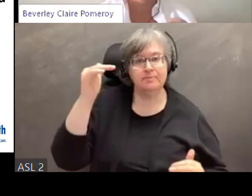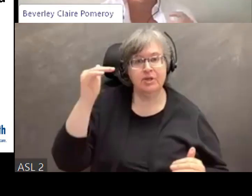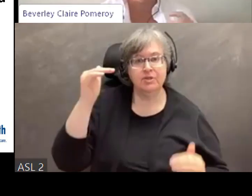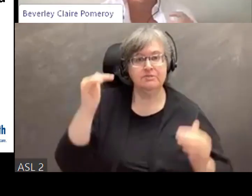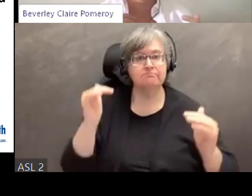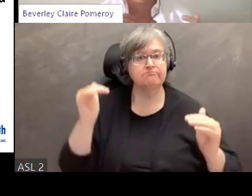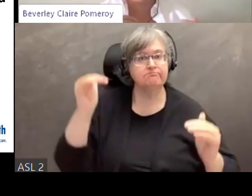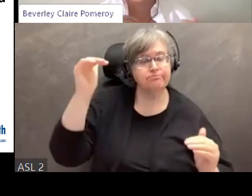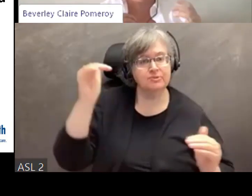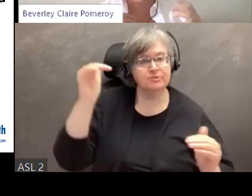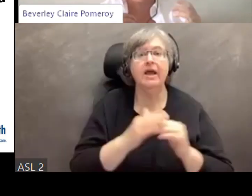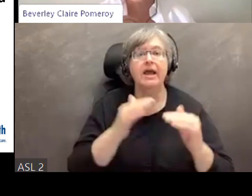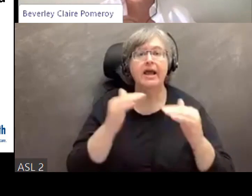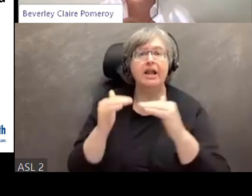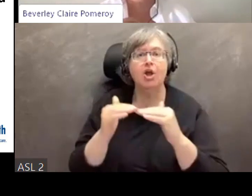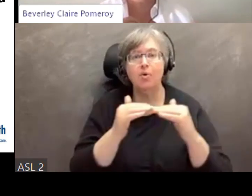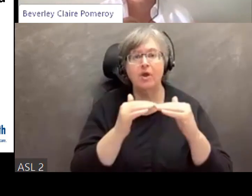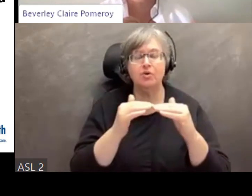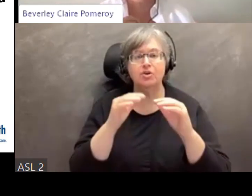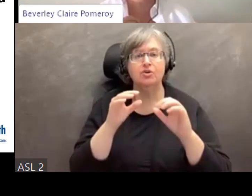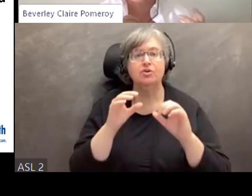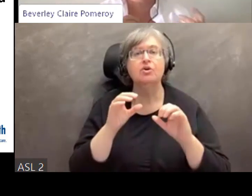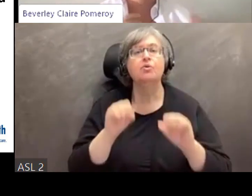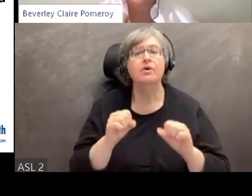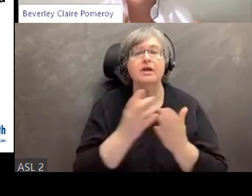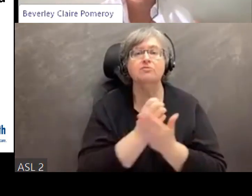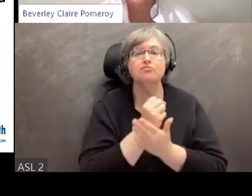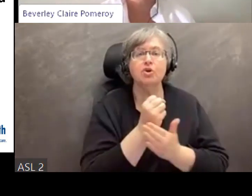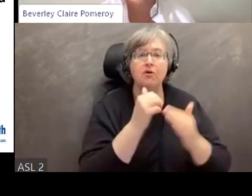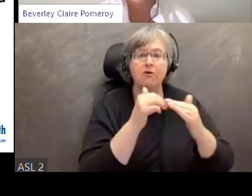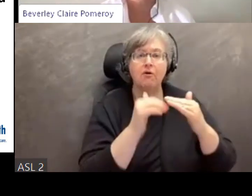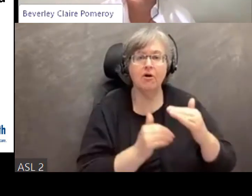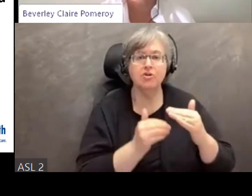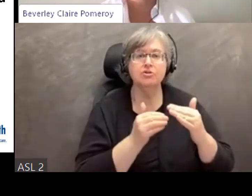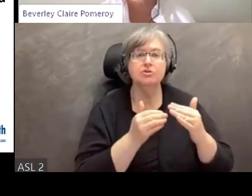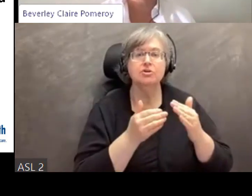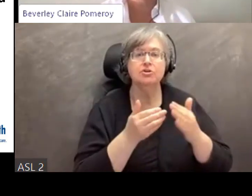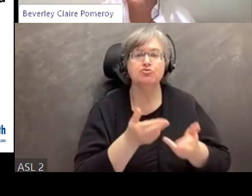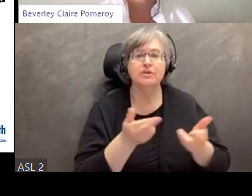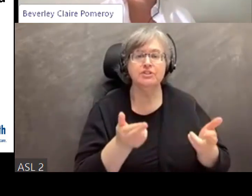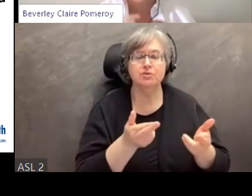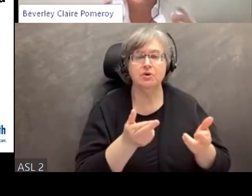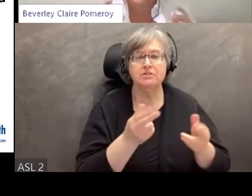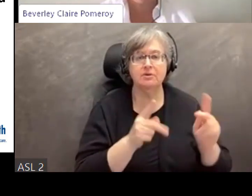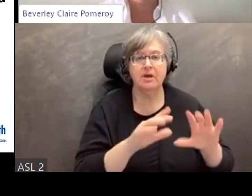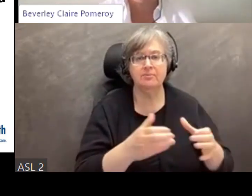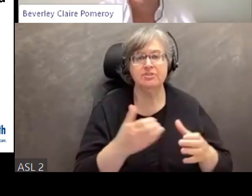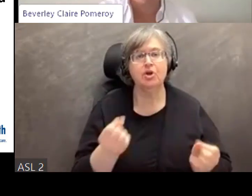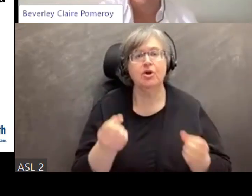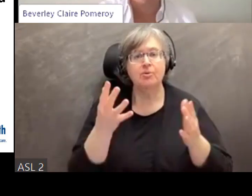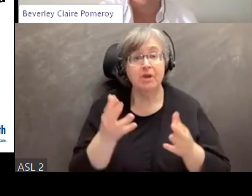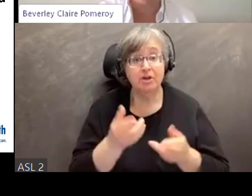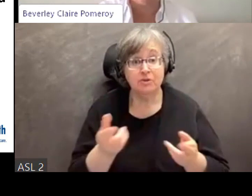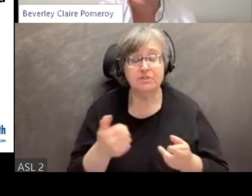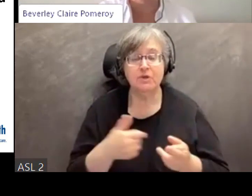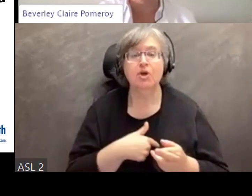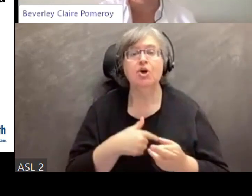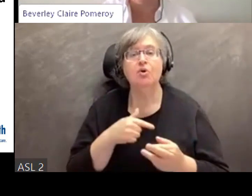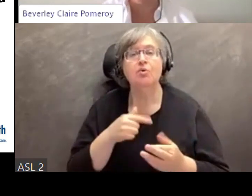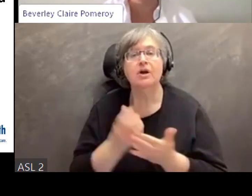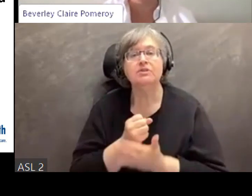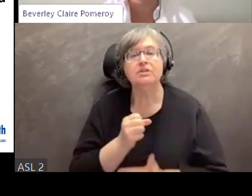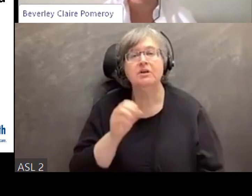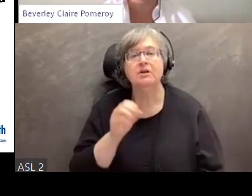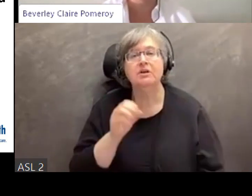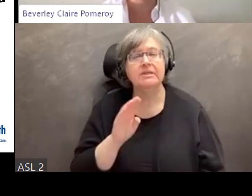and inequities experienced by systematically under-resourced populations. And there are a number of resources that we tapped into, one